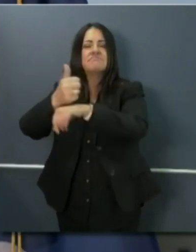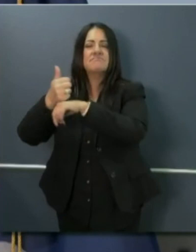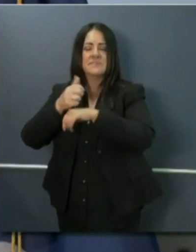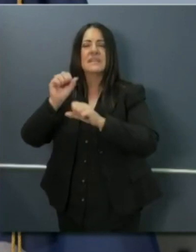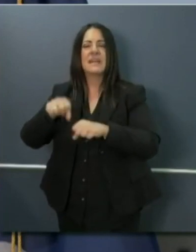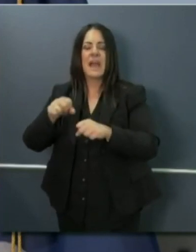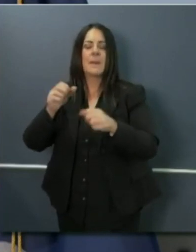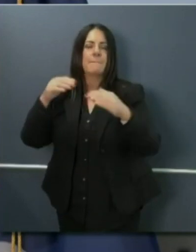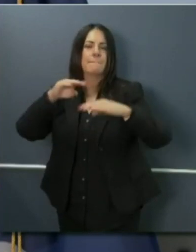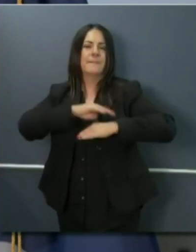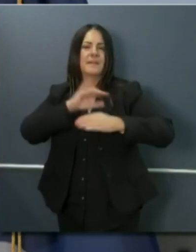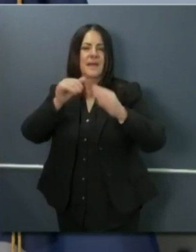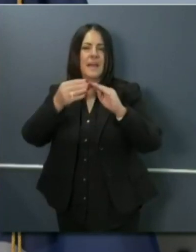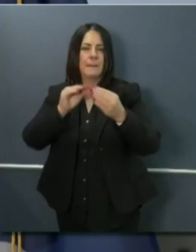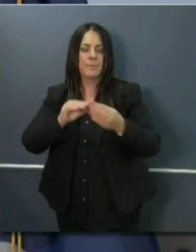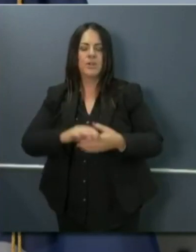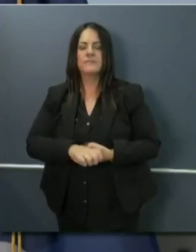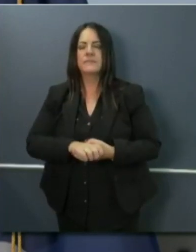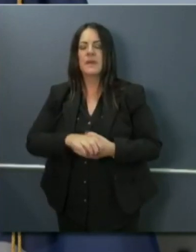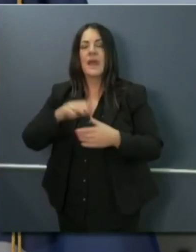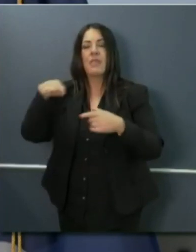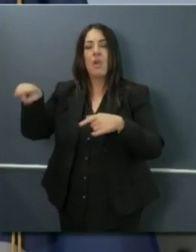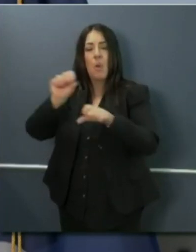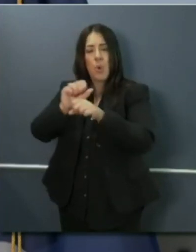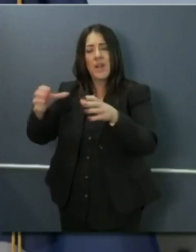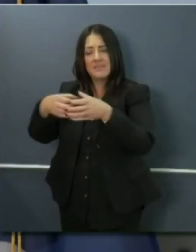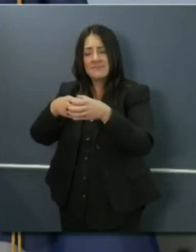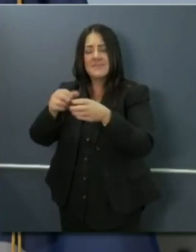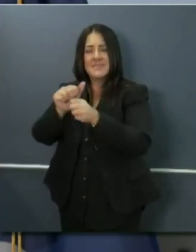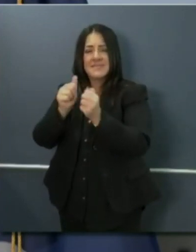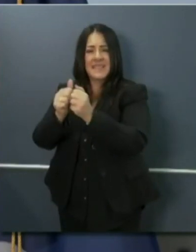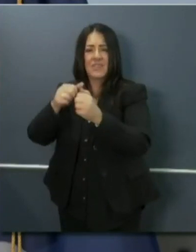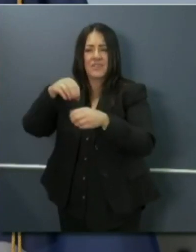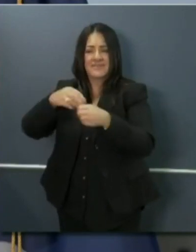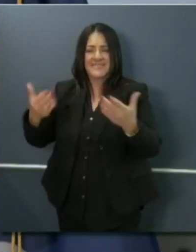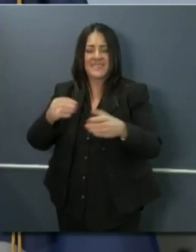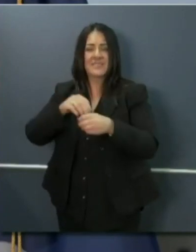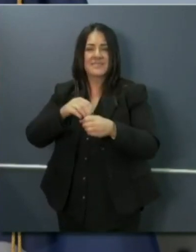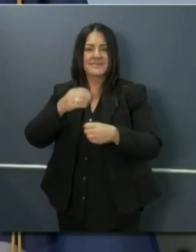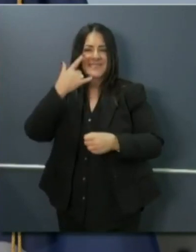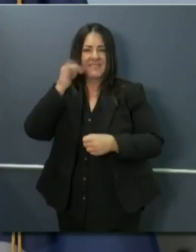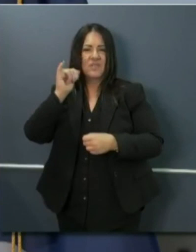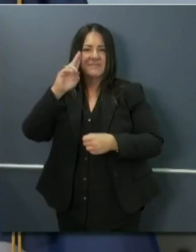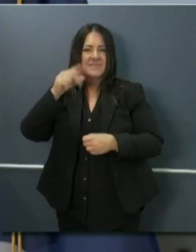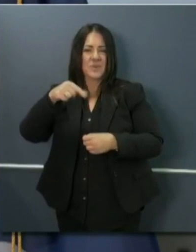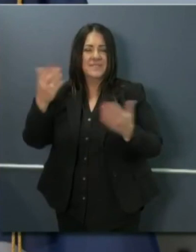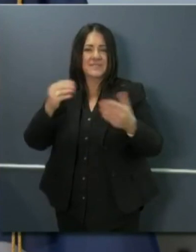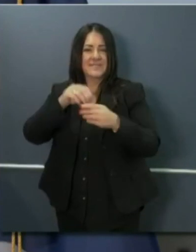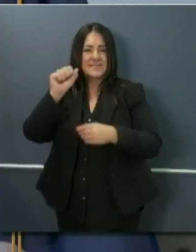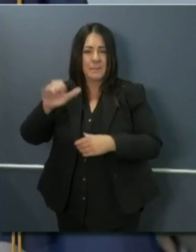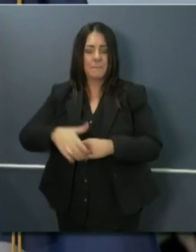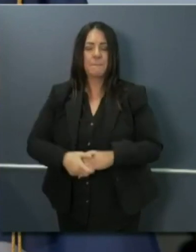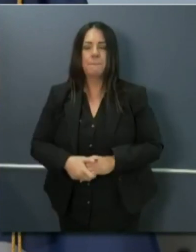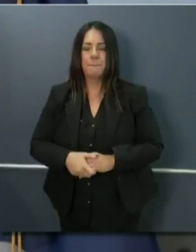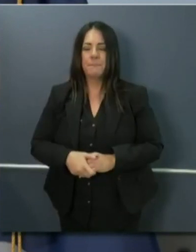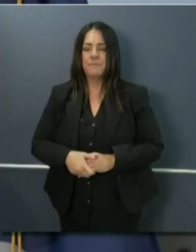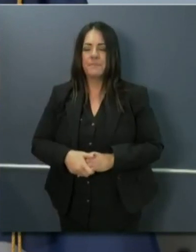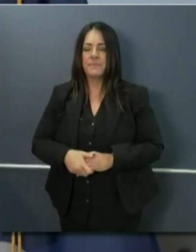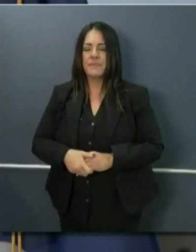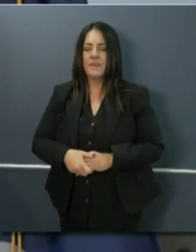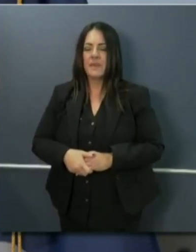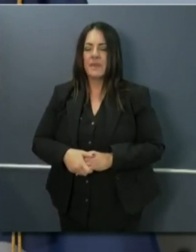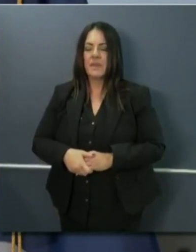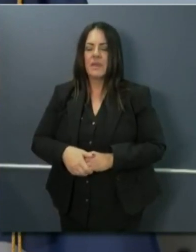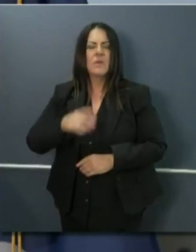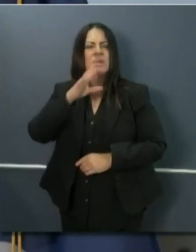State Operations Center. As it relates to your other part of the question of when we're seeing peak, that's determined on the